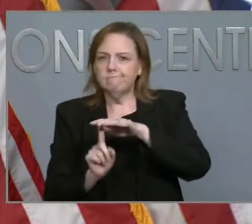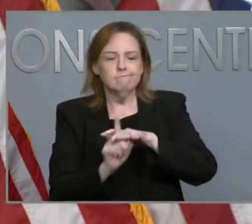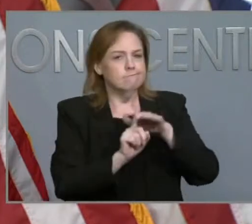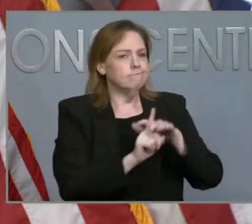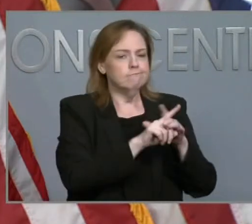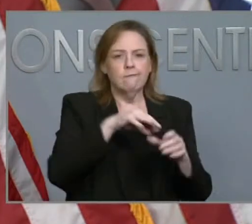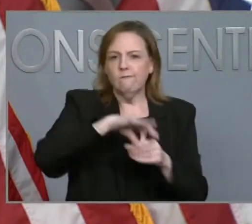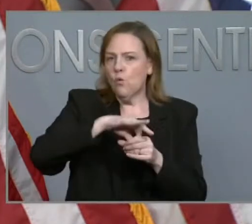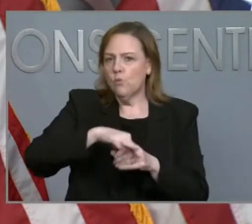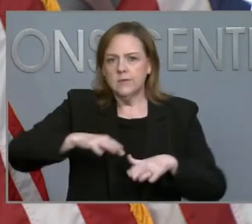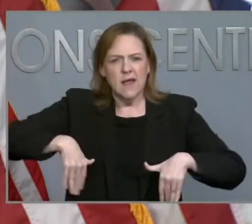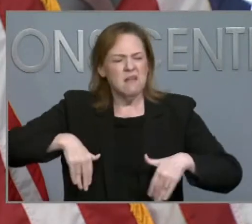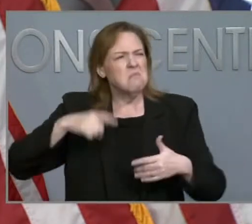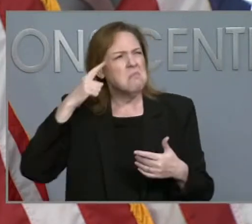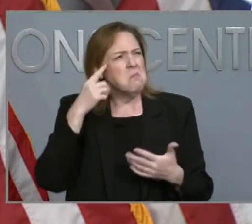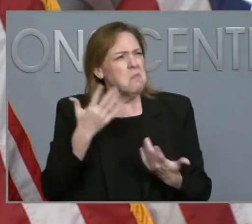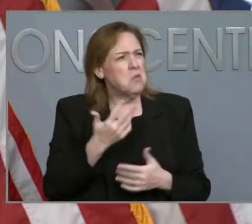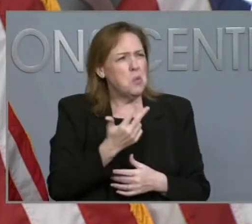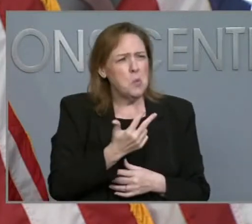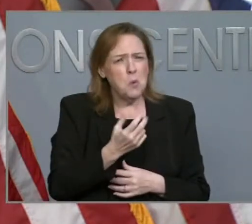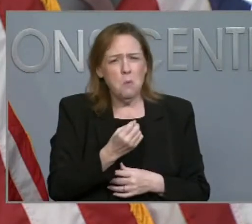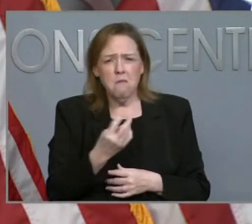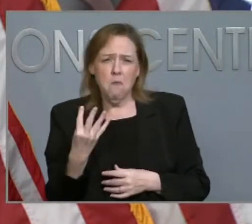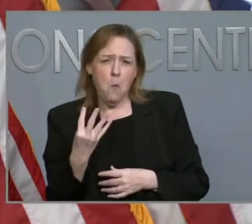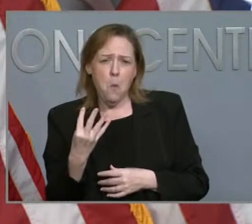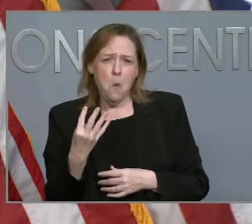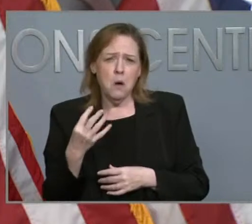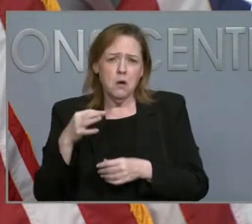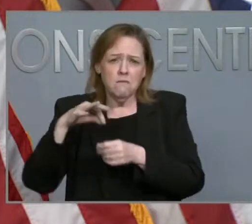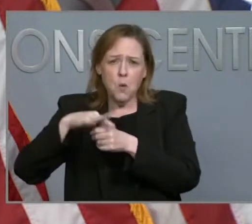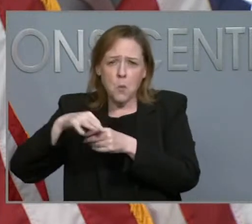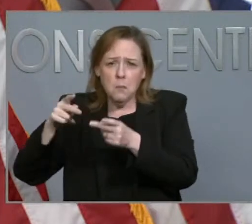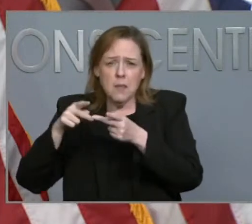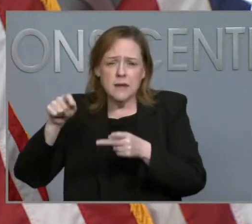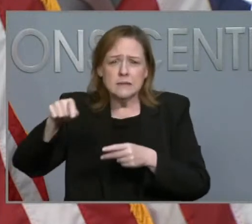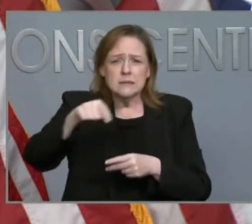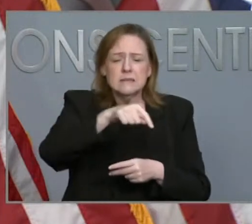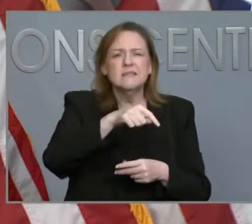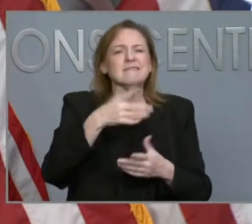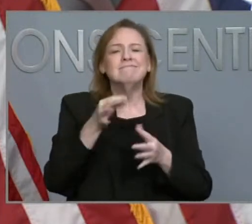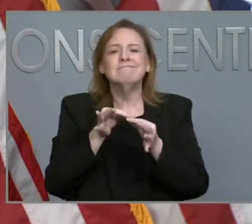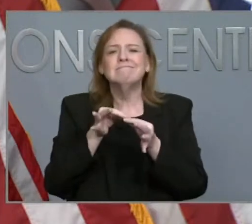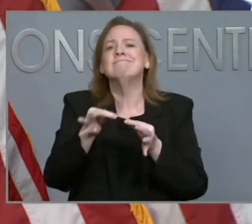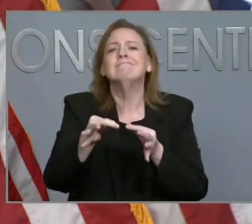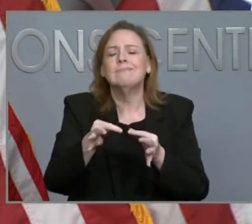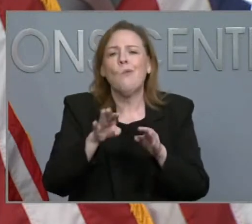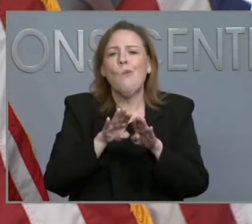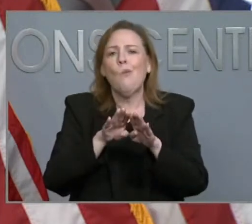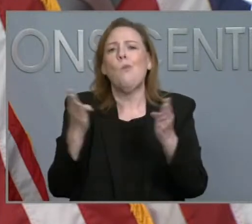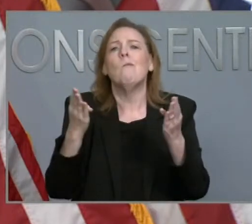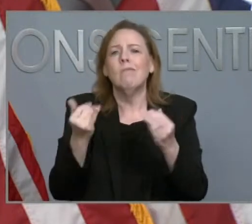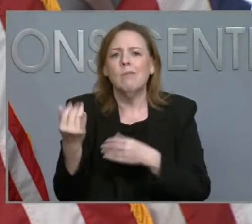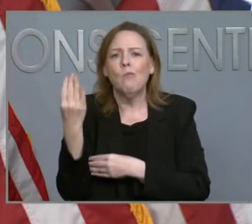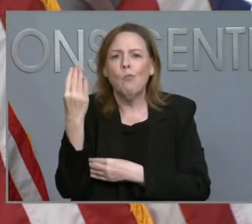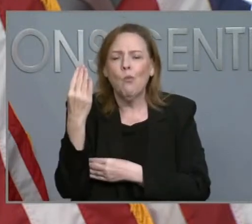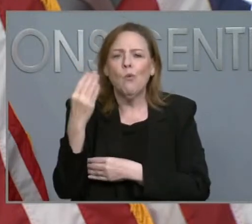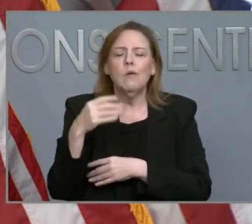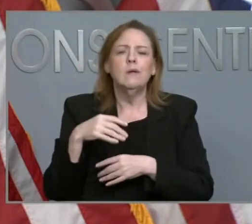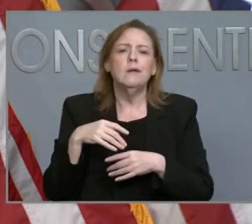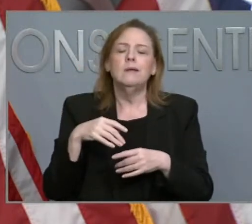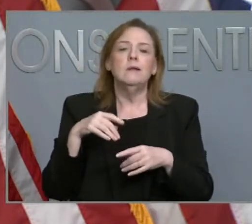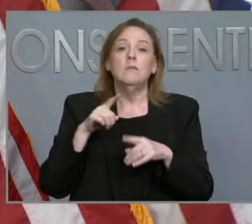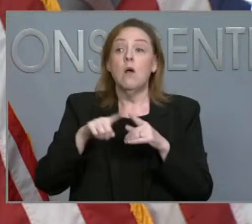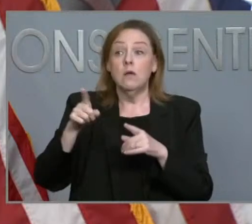think, 3, maybe 4 polling places that had some delay in getting going, but they turned no